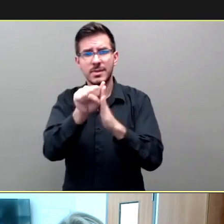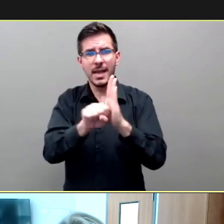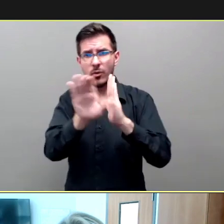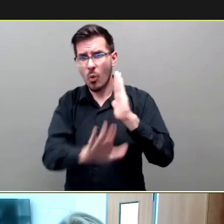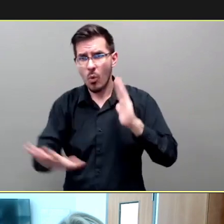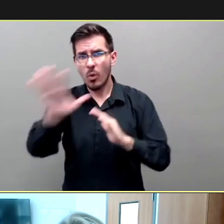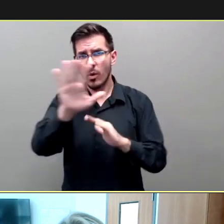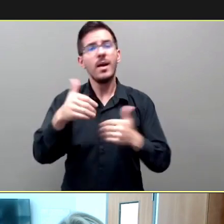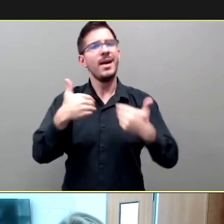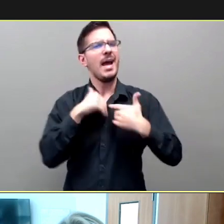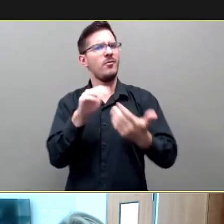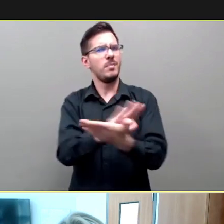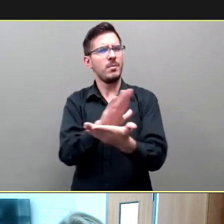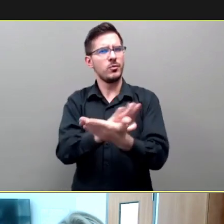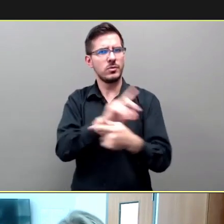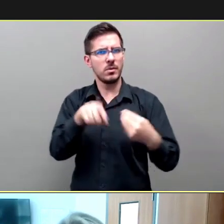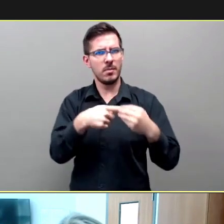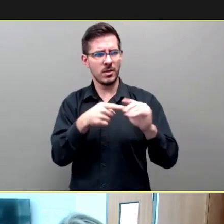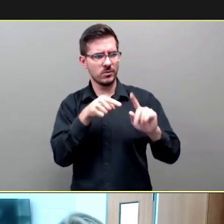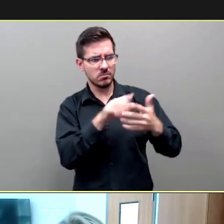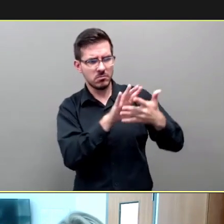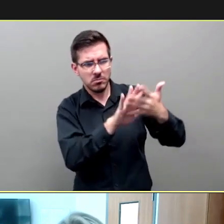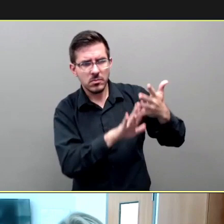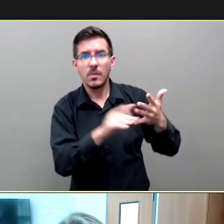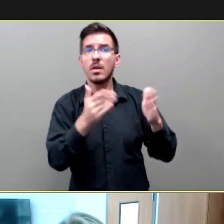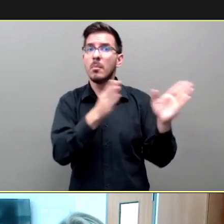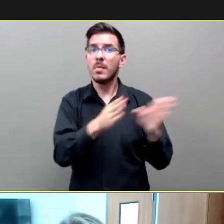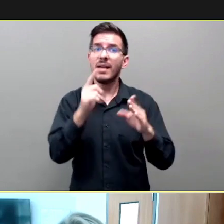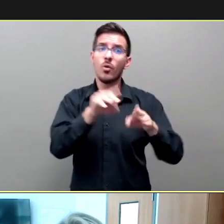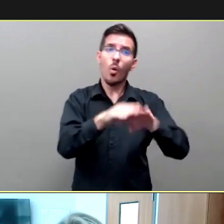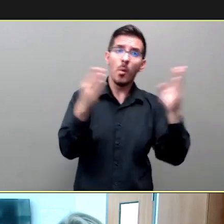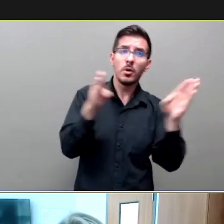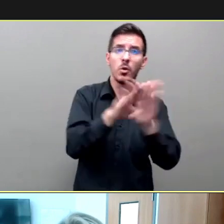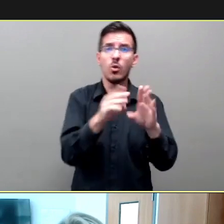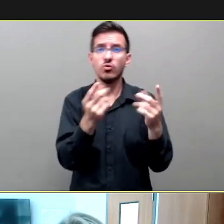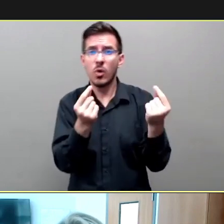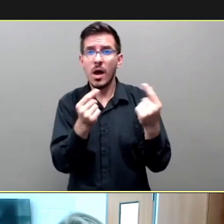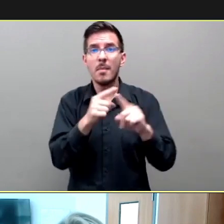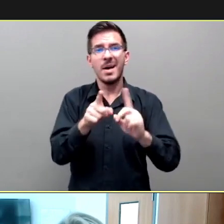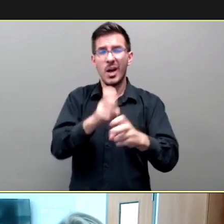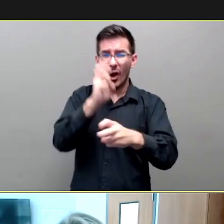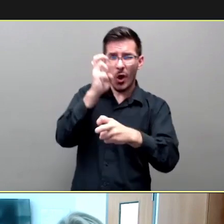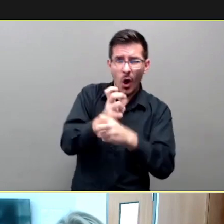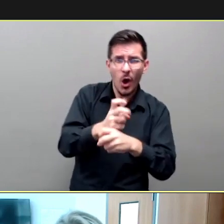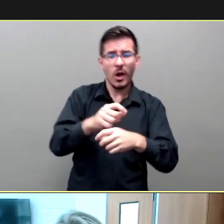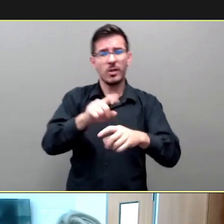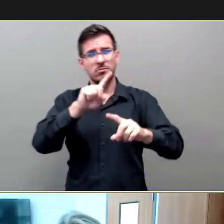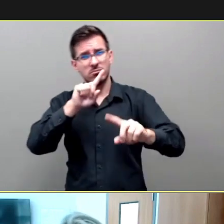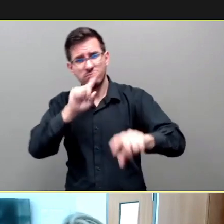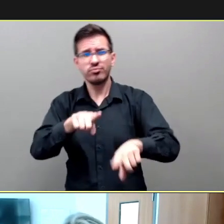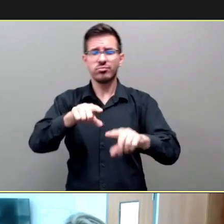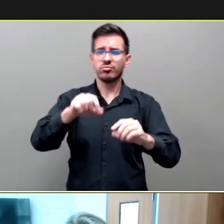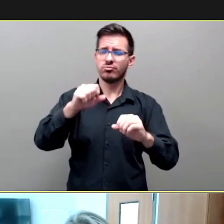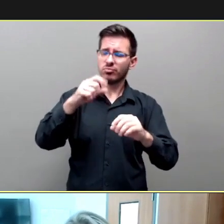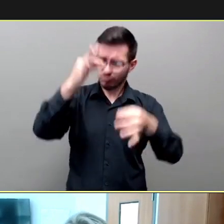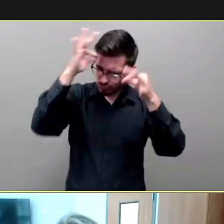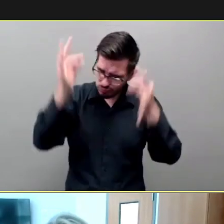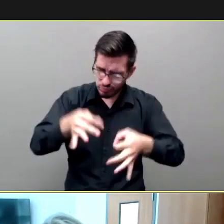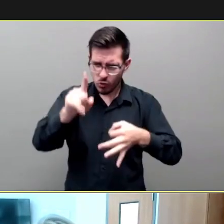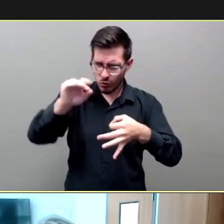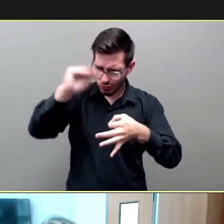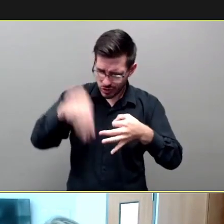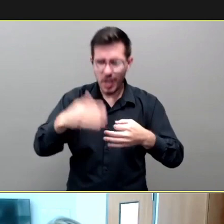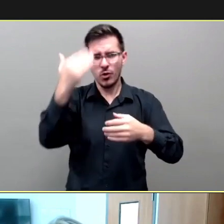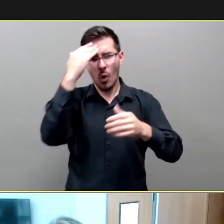this that we've, our plans for opening and closing things. We don't have a hard metric, but generally, as soon as we are encountering one or more people